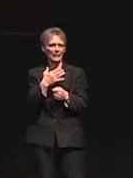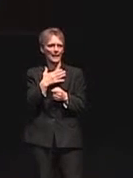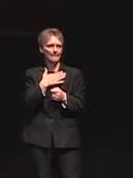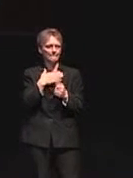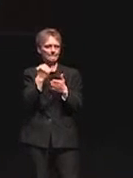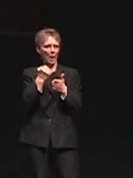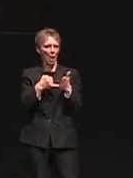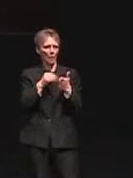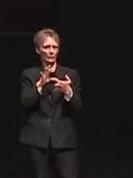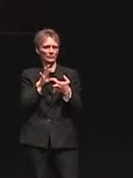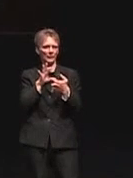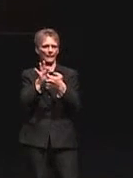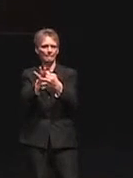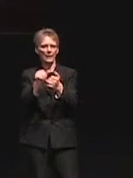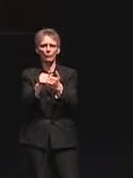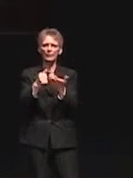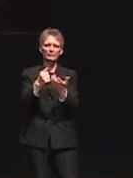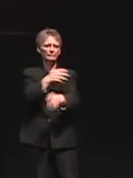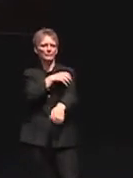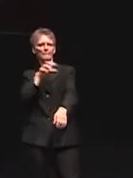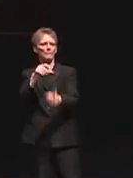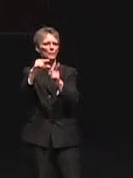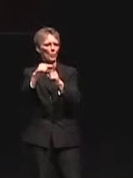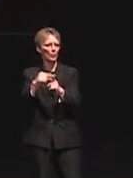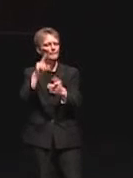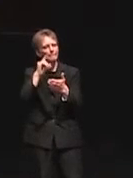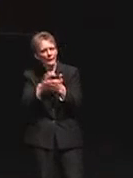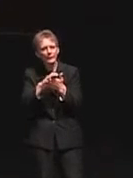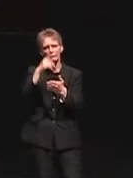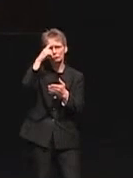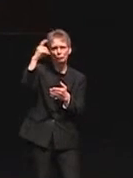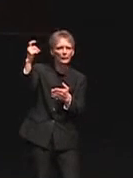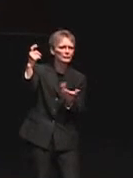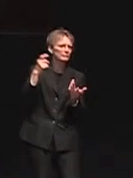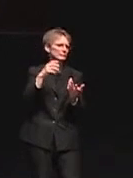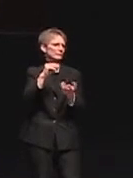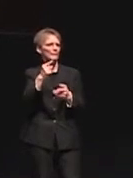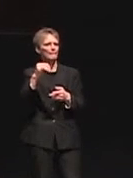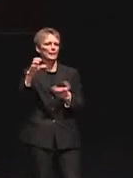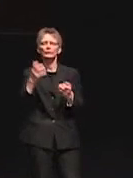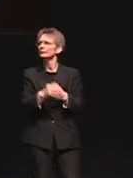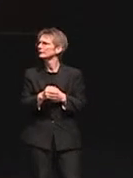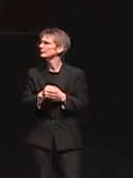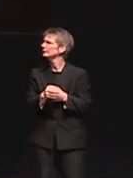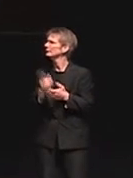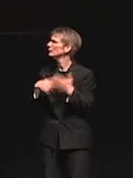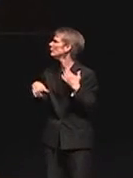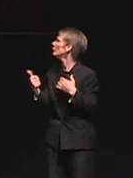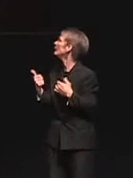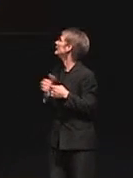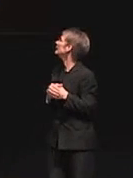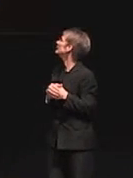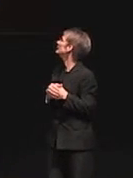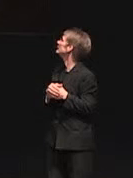empowerment. Believe, dream, imagine. You know, that's what I was doing in this series. So I'm just going to go through what